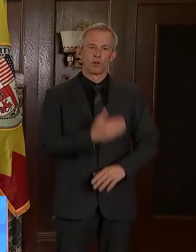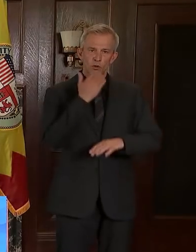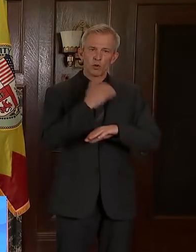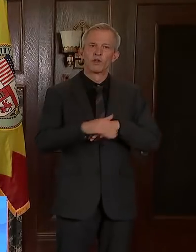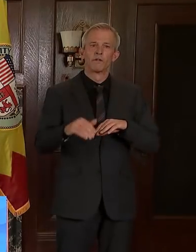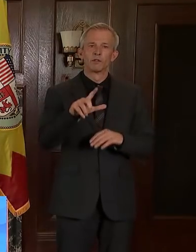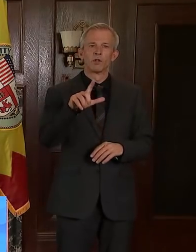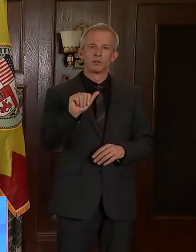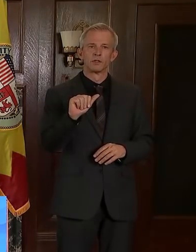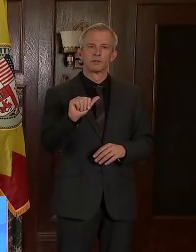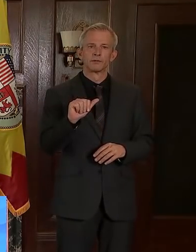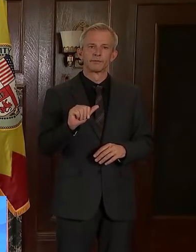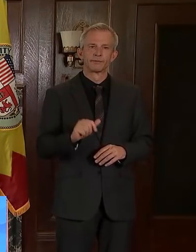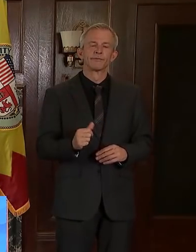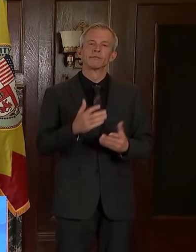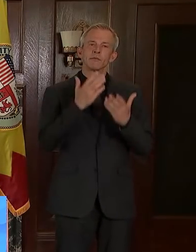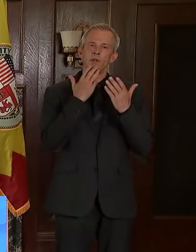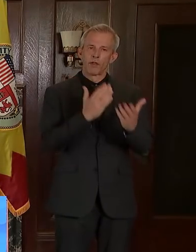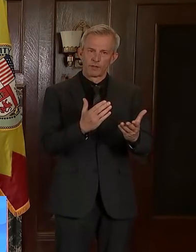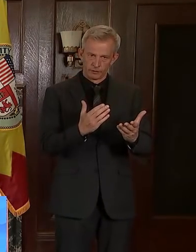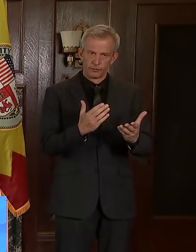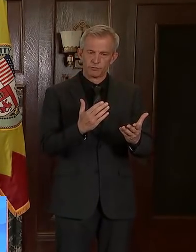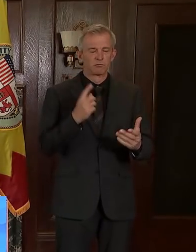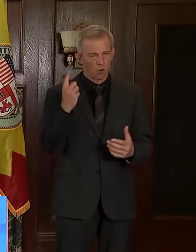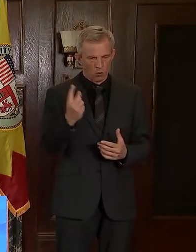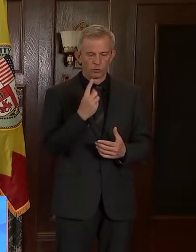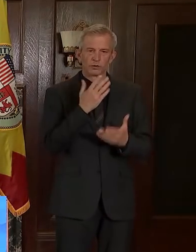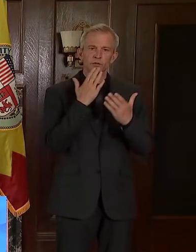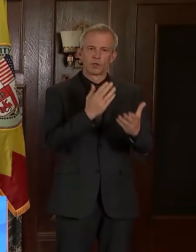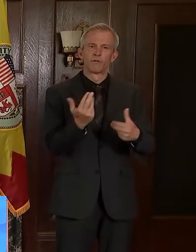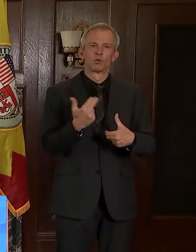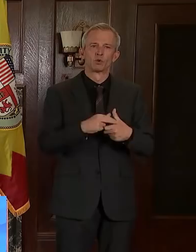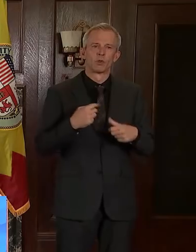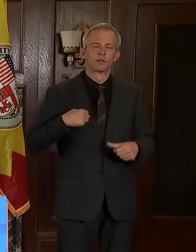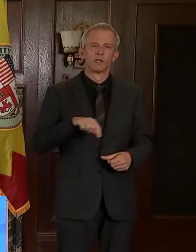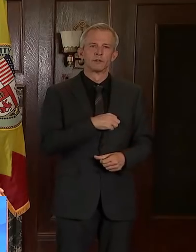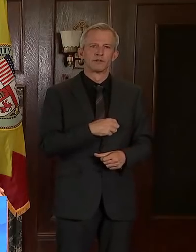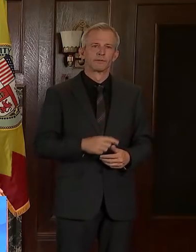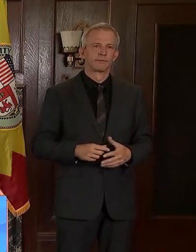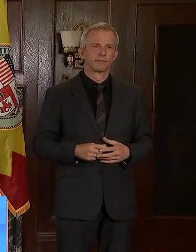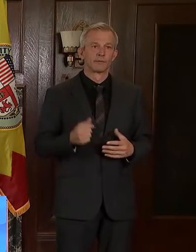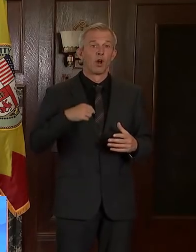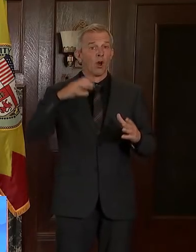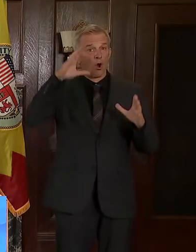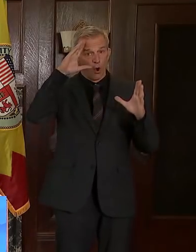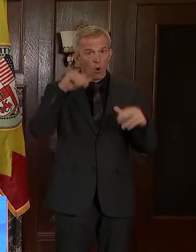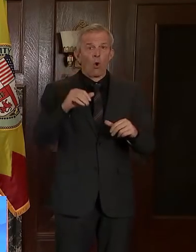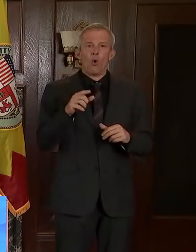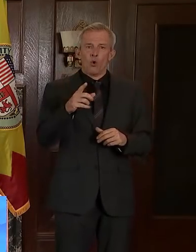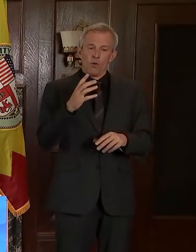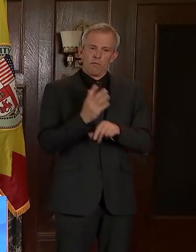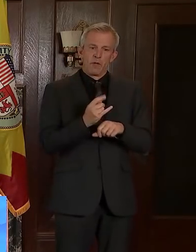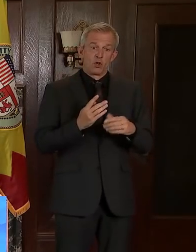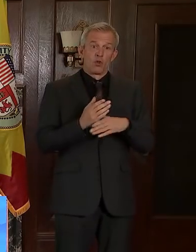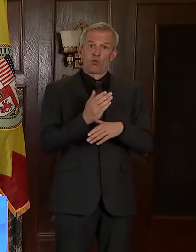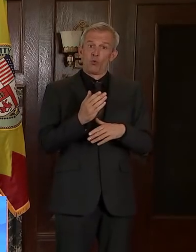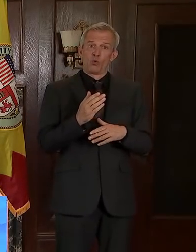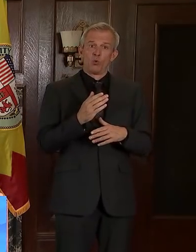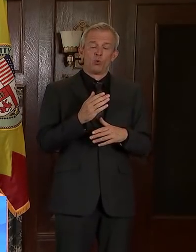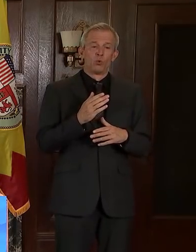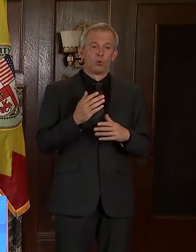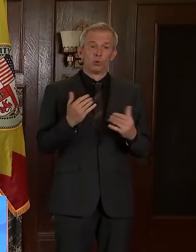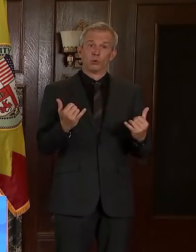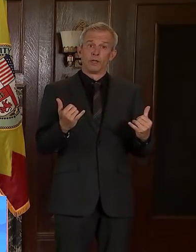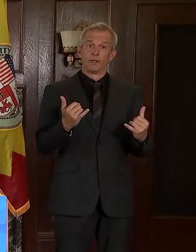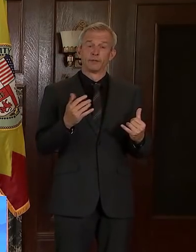Good evening, Los Angeles, and thank you as always for joining us. I hope that you're getting through these days, and today was an